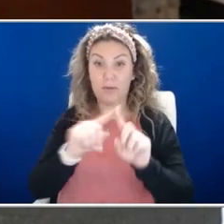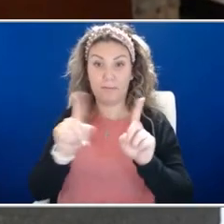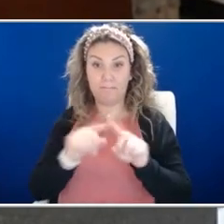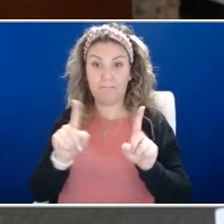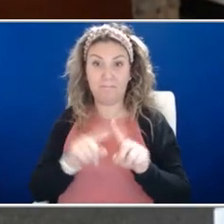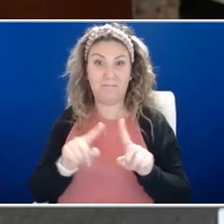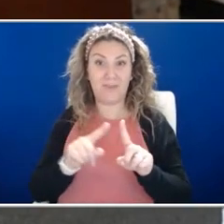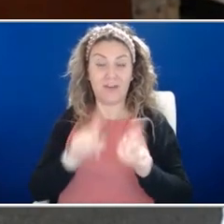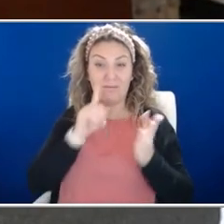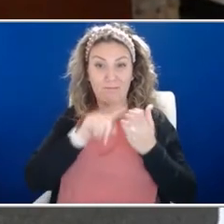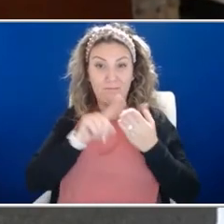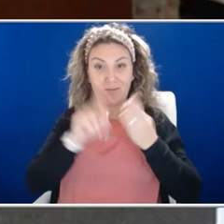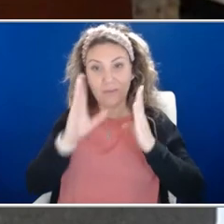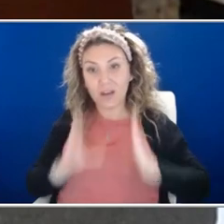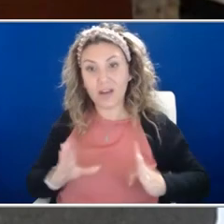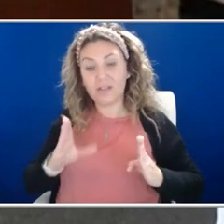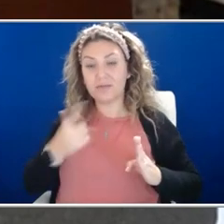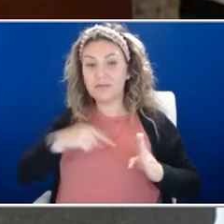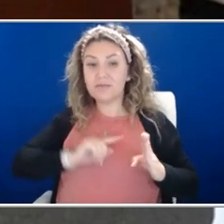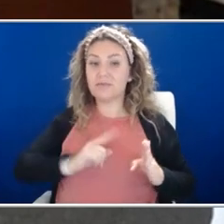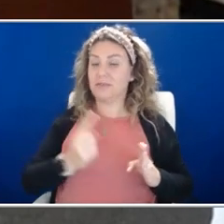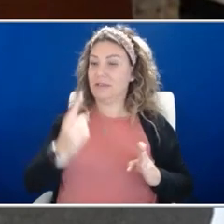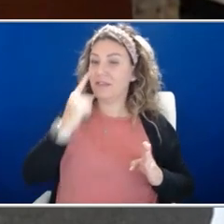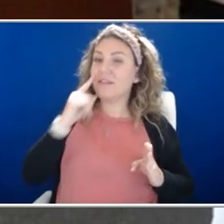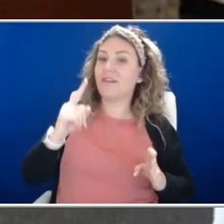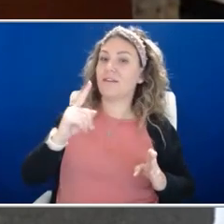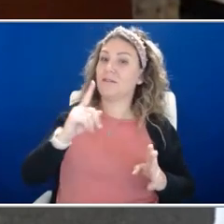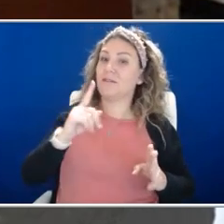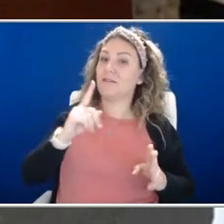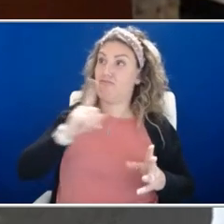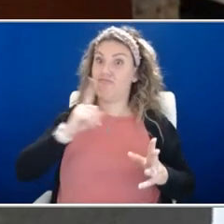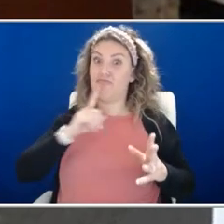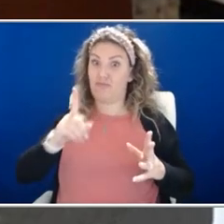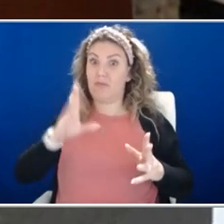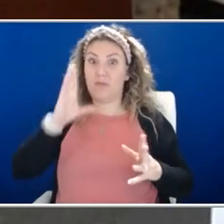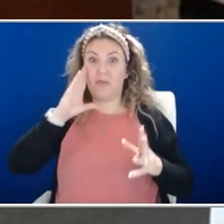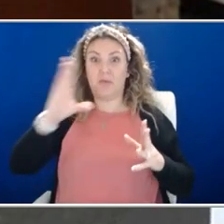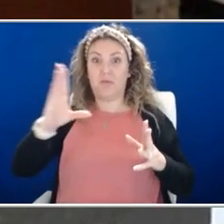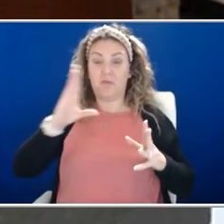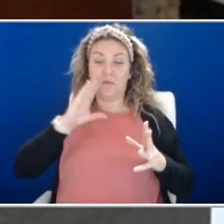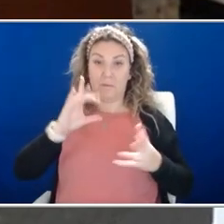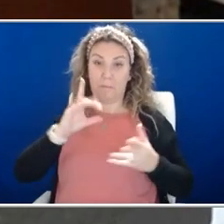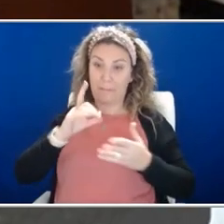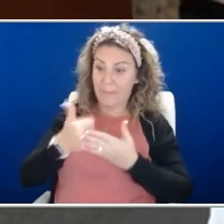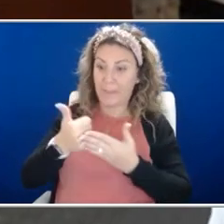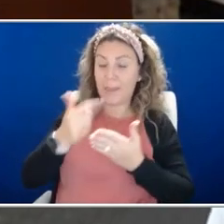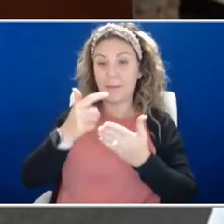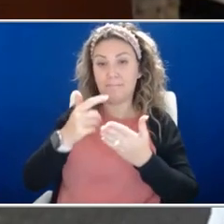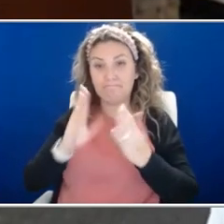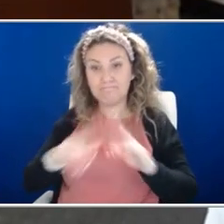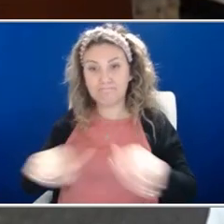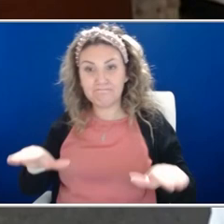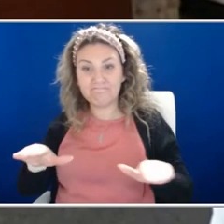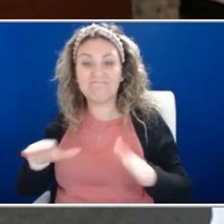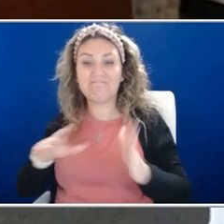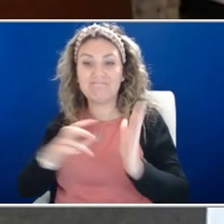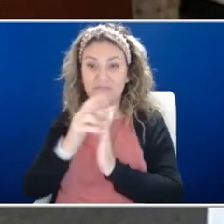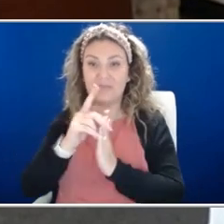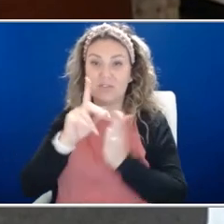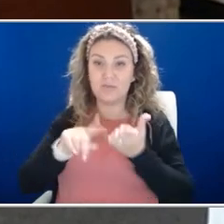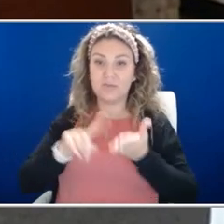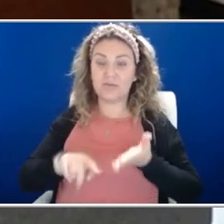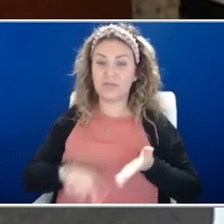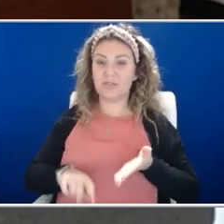that we think are really at the cutting edge of pediatric cancer research. And that was made